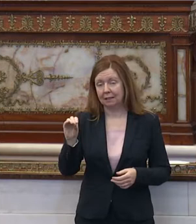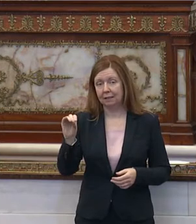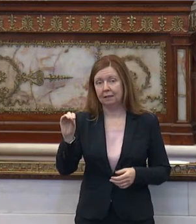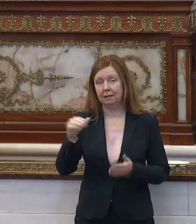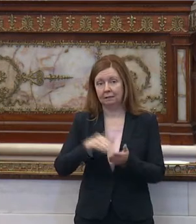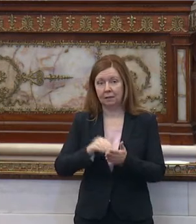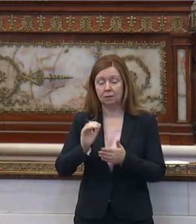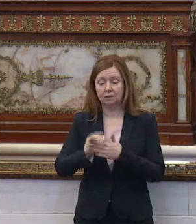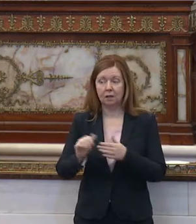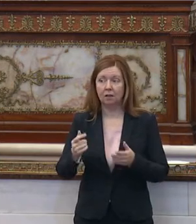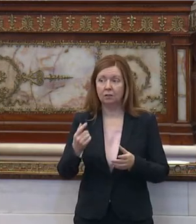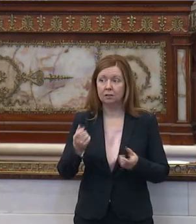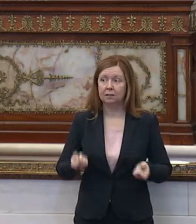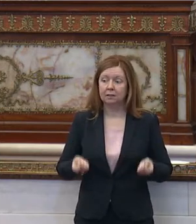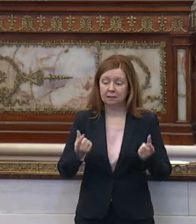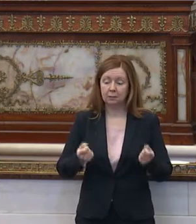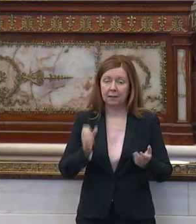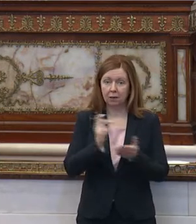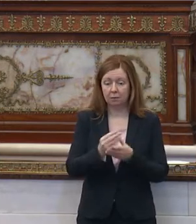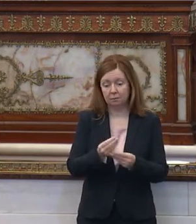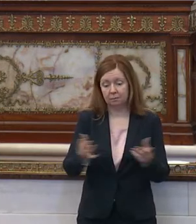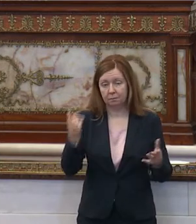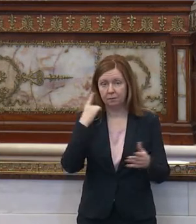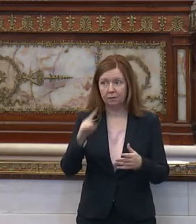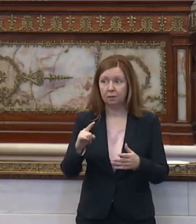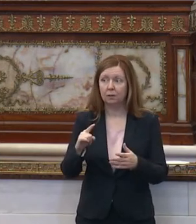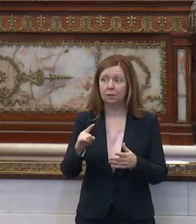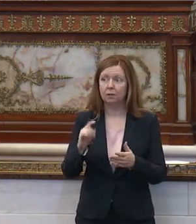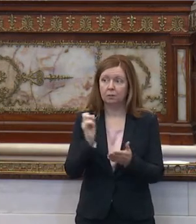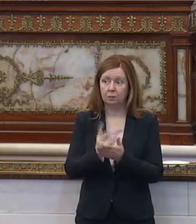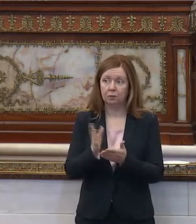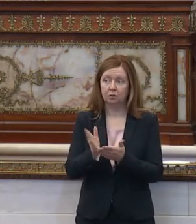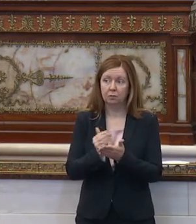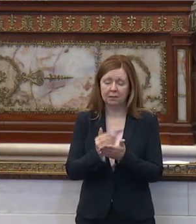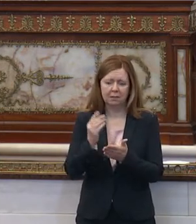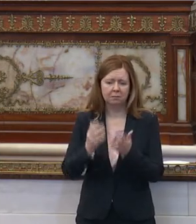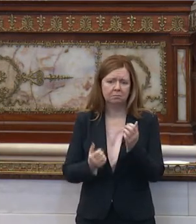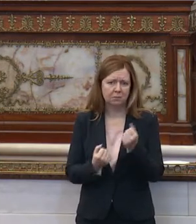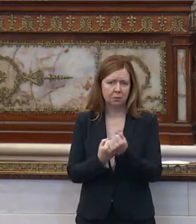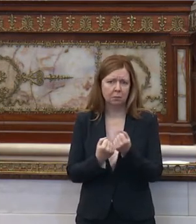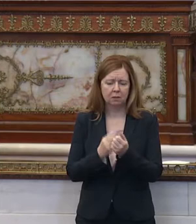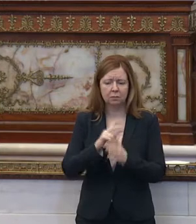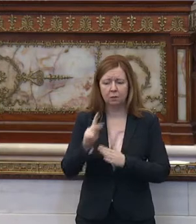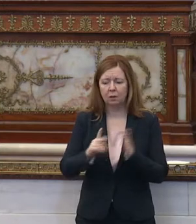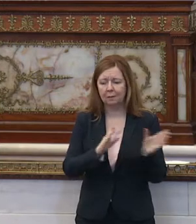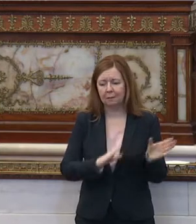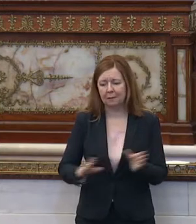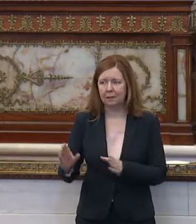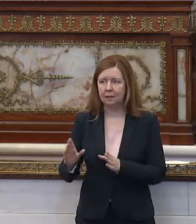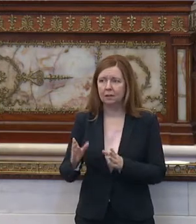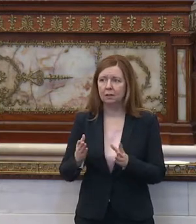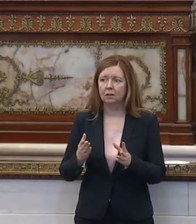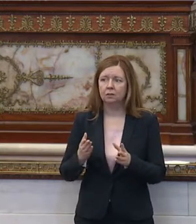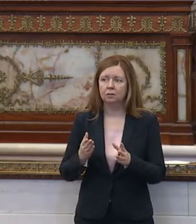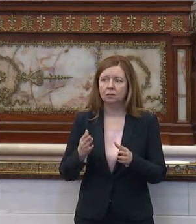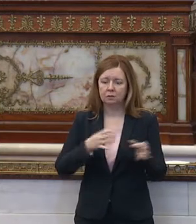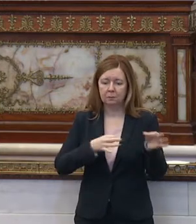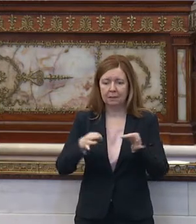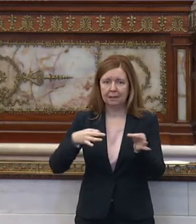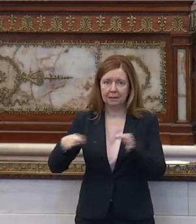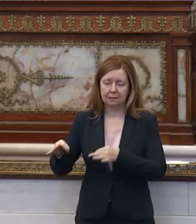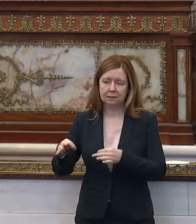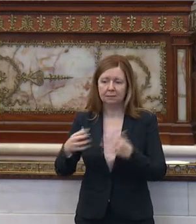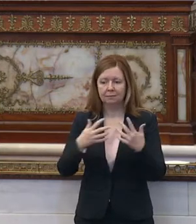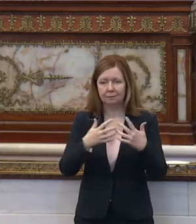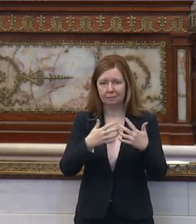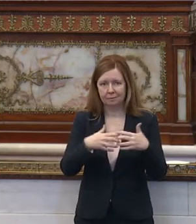$127,708,000. The spending authorization provided for in this approved budget primarily supports a program plan to replace existing plant and